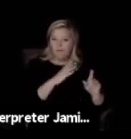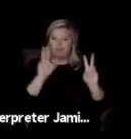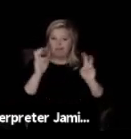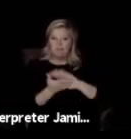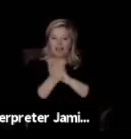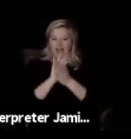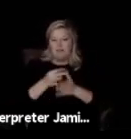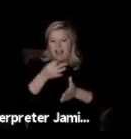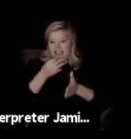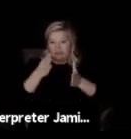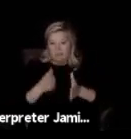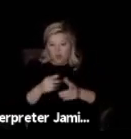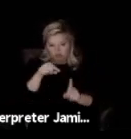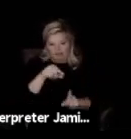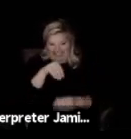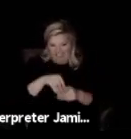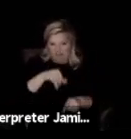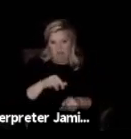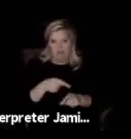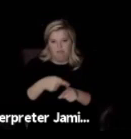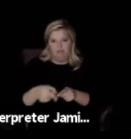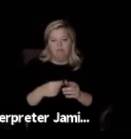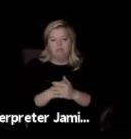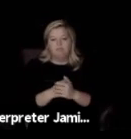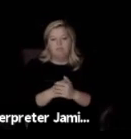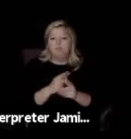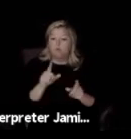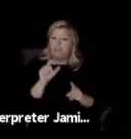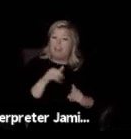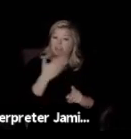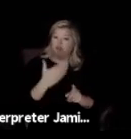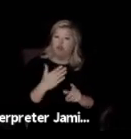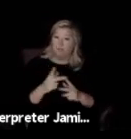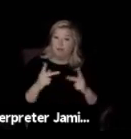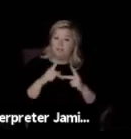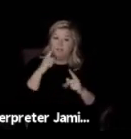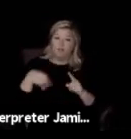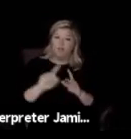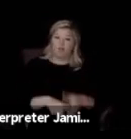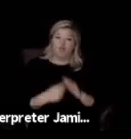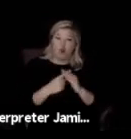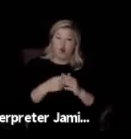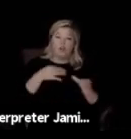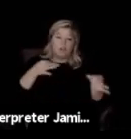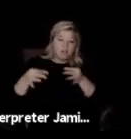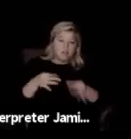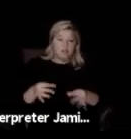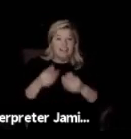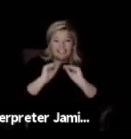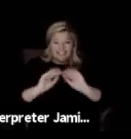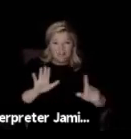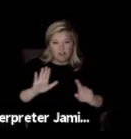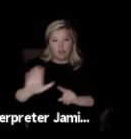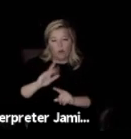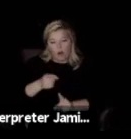And this is where how you start articulating your mission and your message